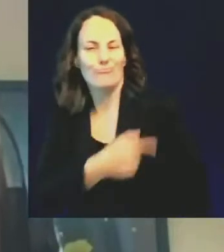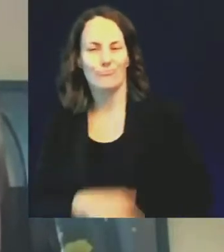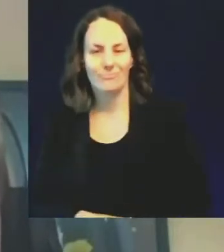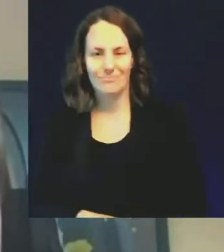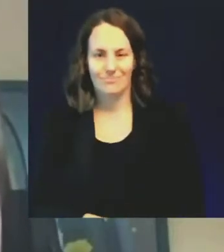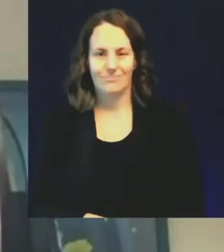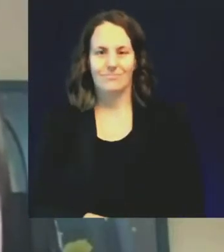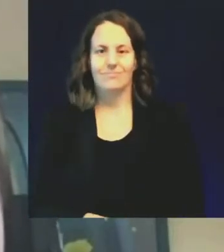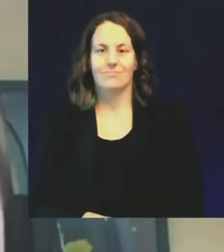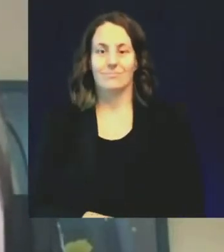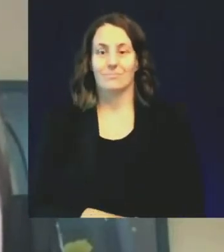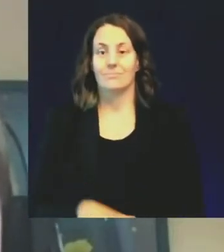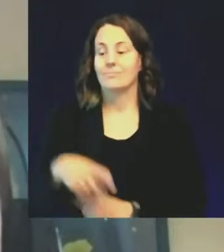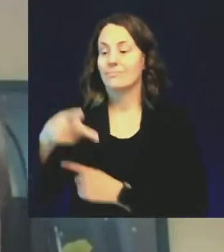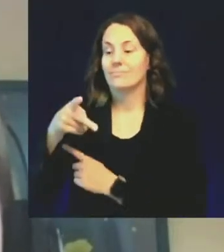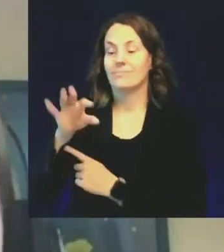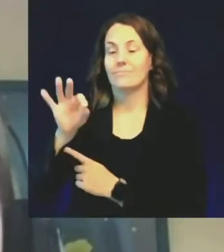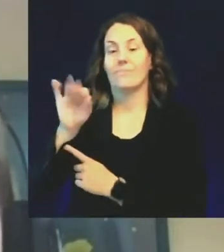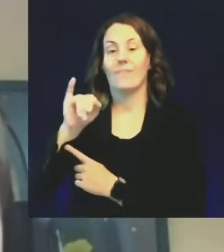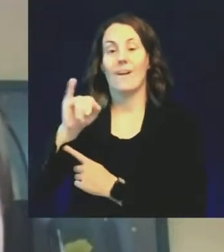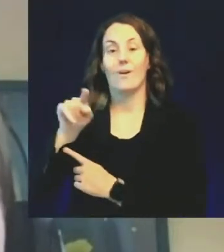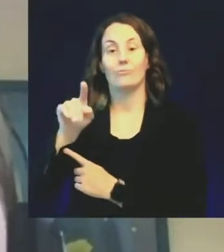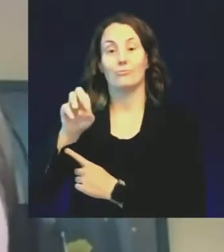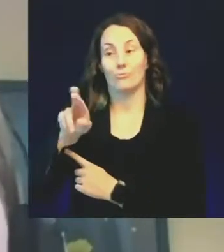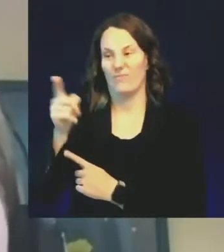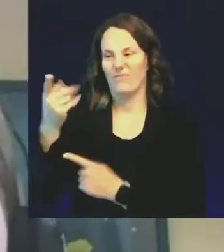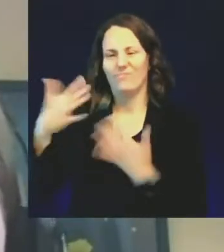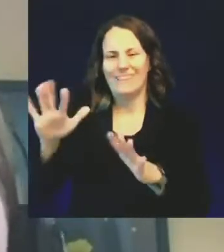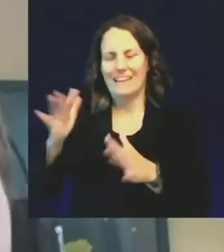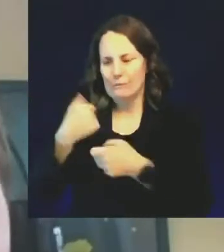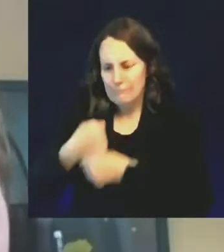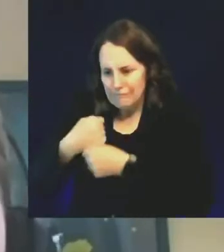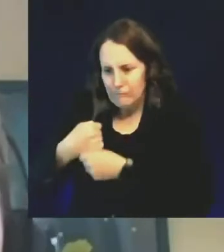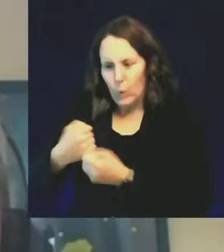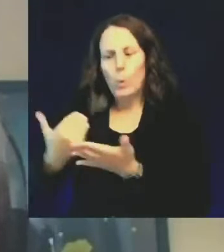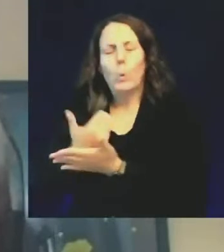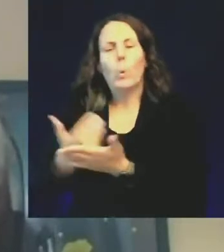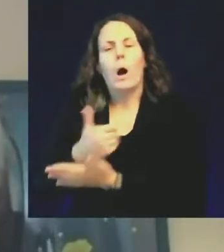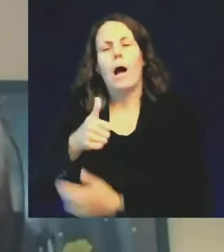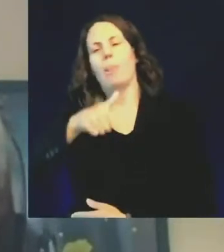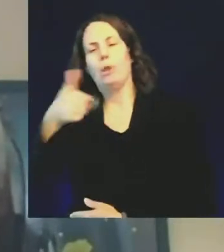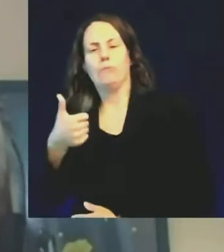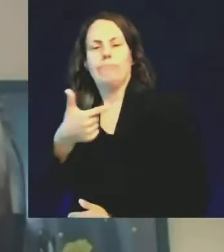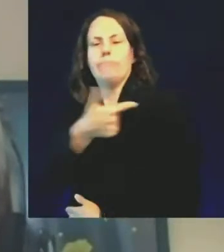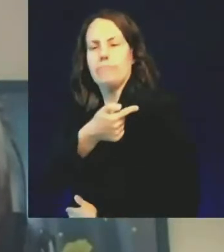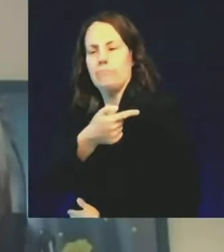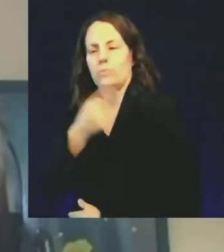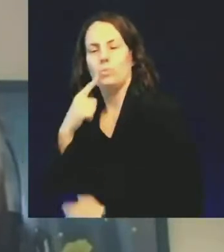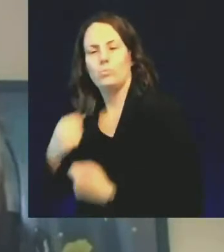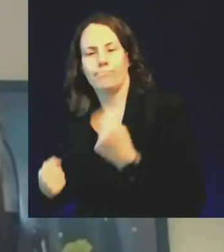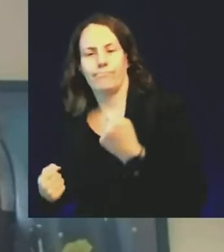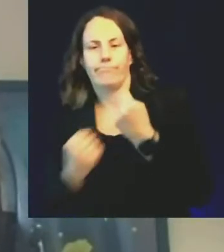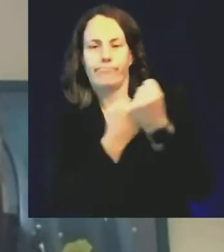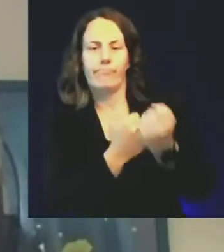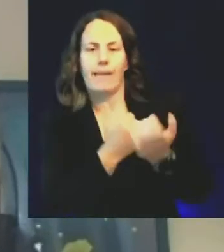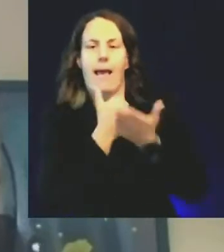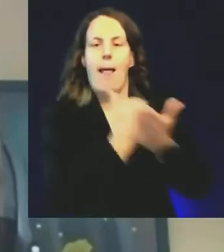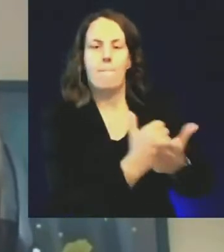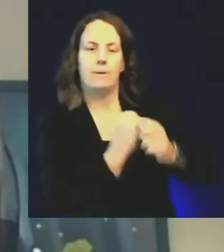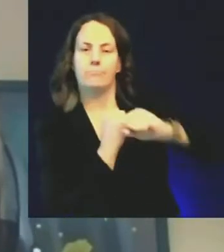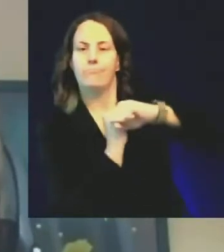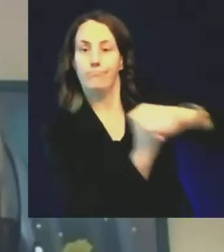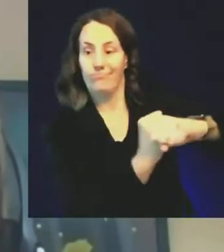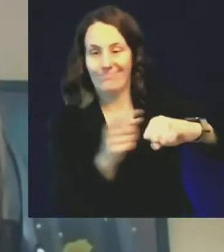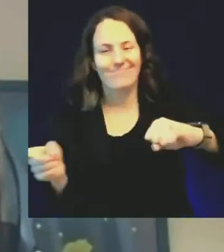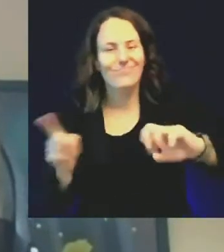continue to provide additional immunity. I also know we're